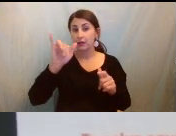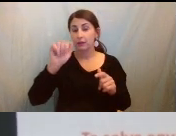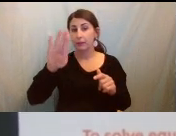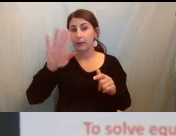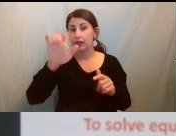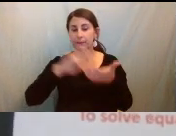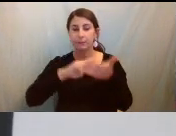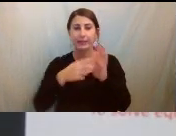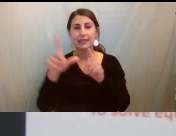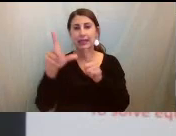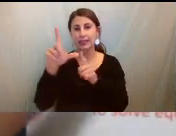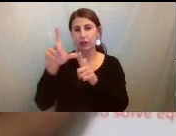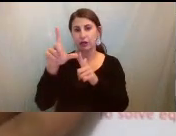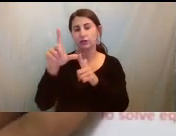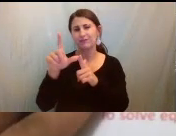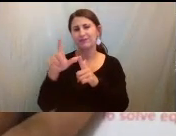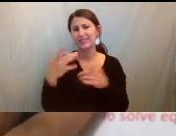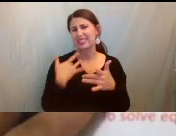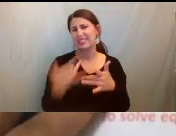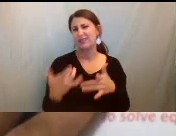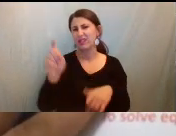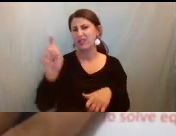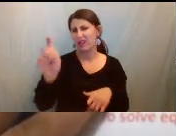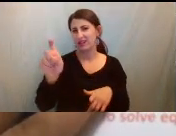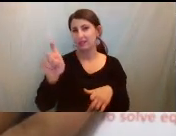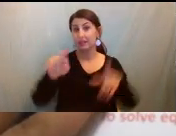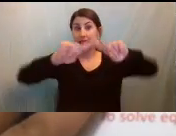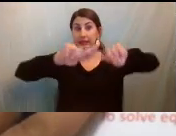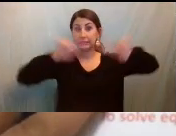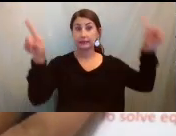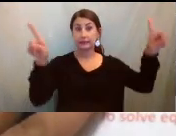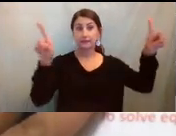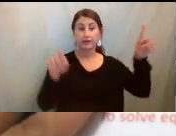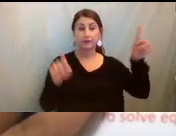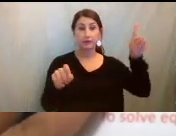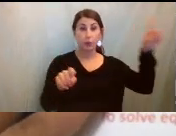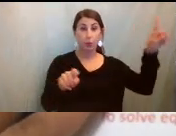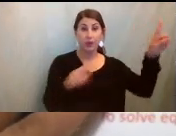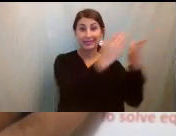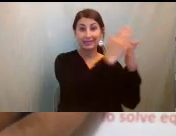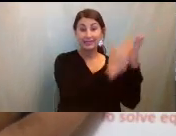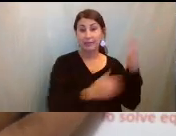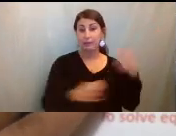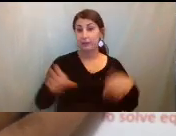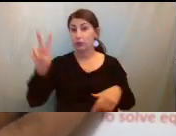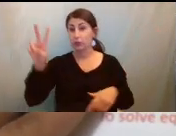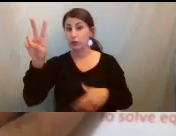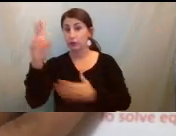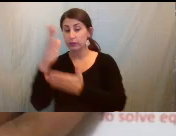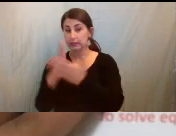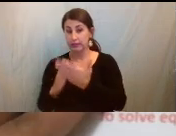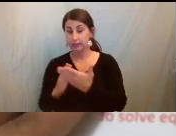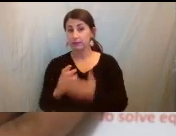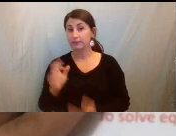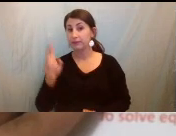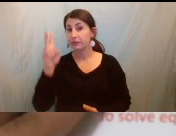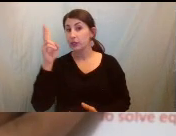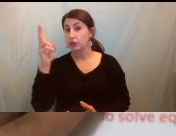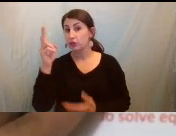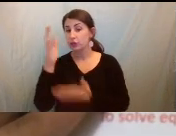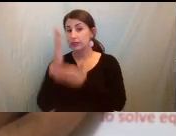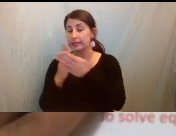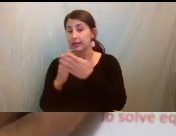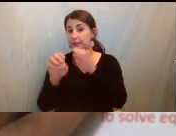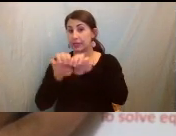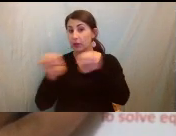letters, usually X. All right, there's a difference when you're solving one-step equations and two-step equations. When we're solving